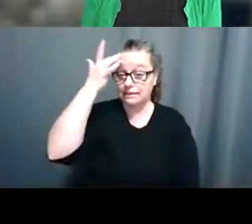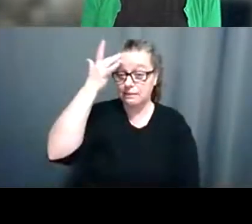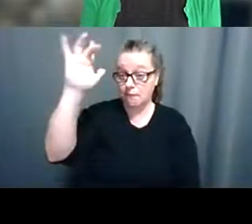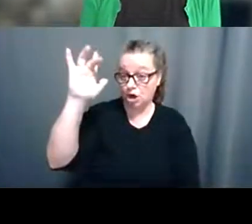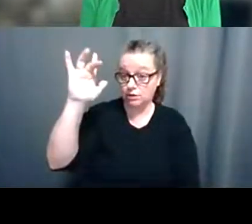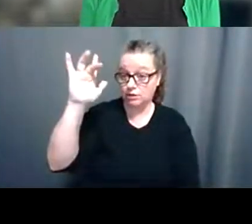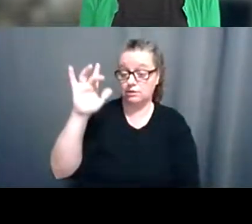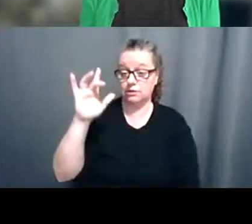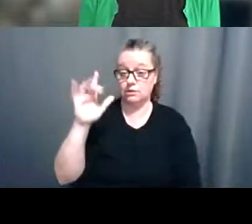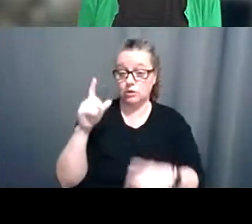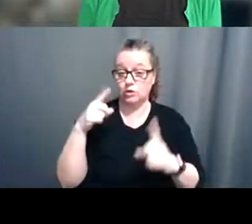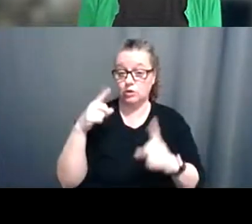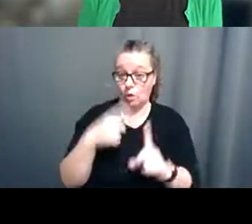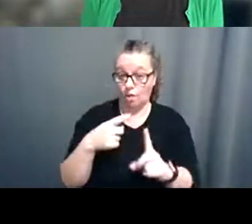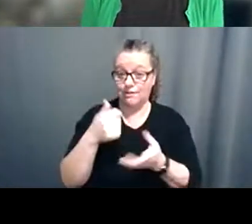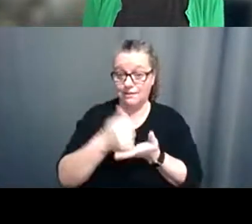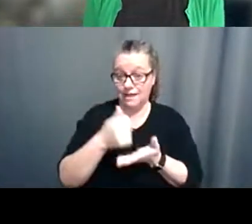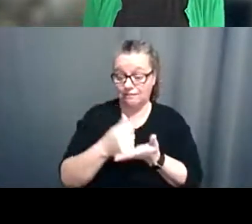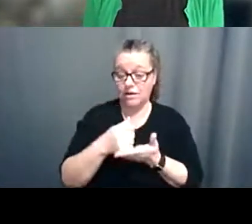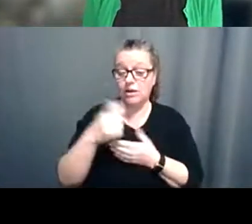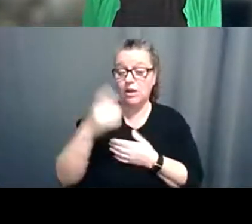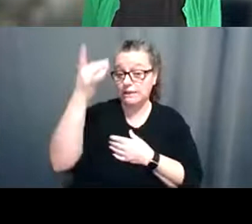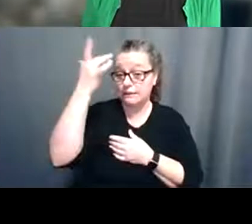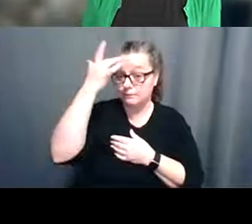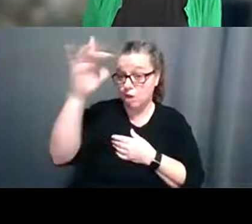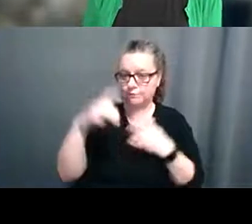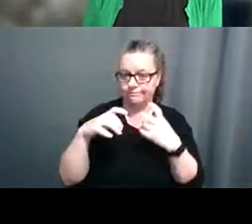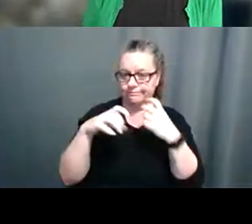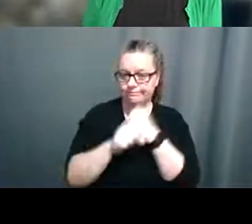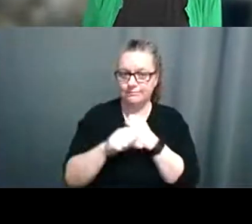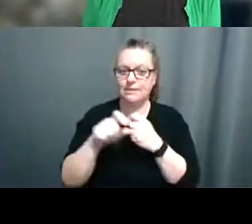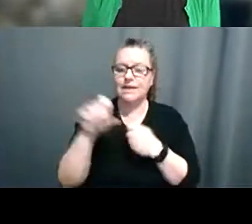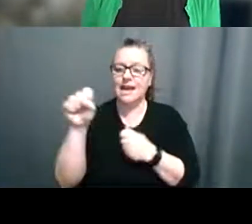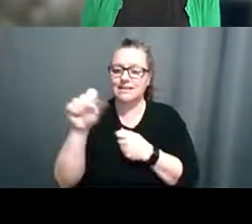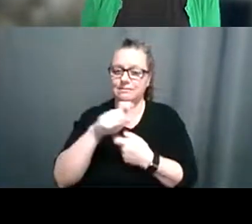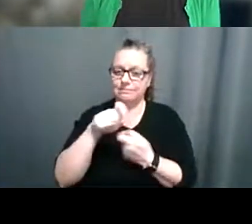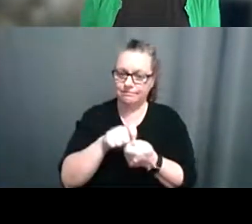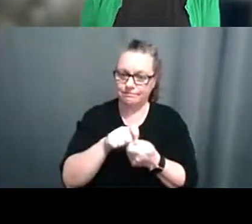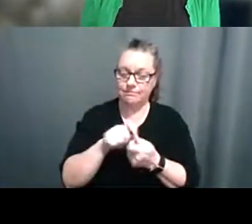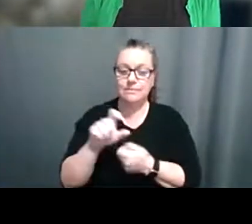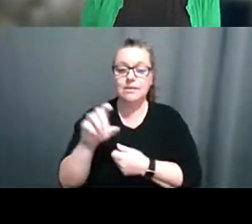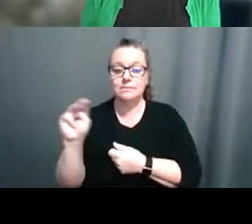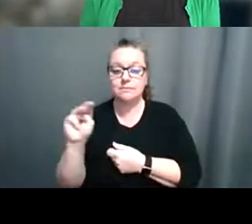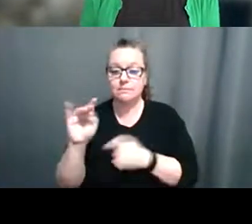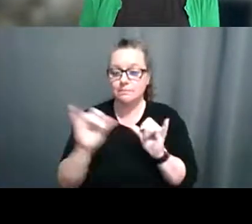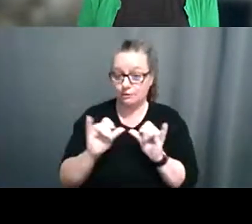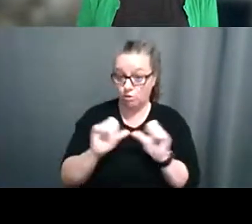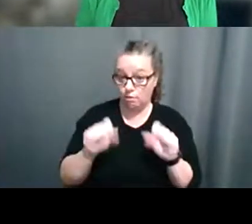helpful. SMART is an acronym for specific, measurable,